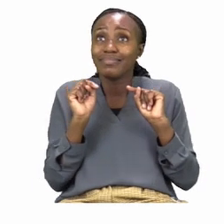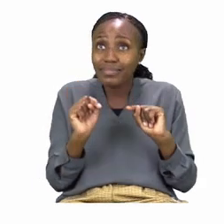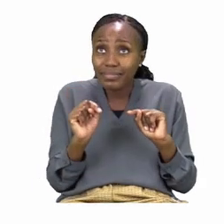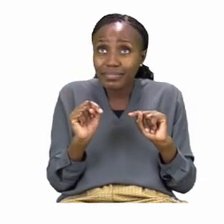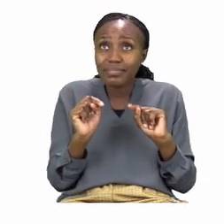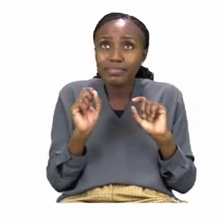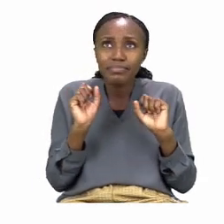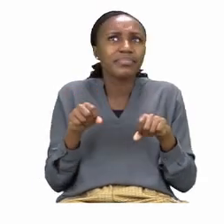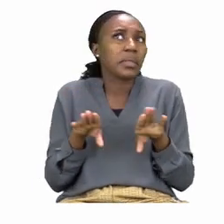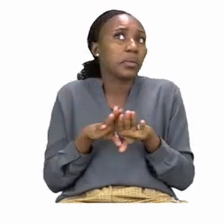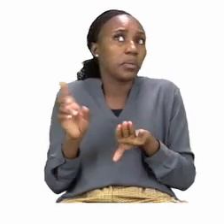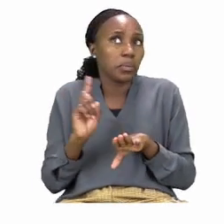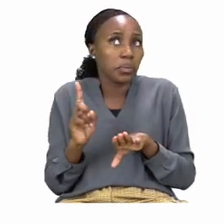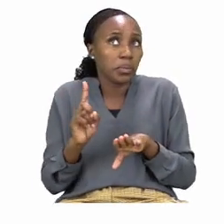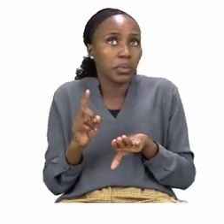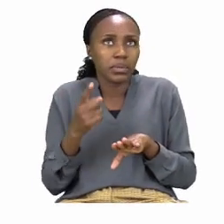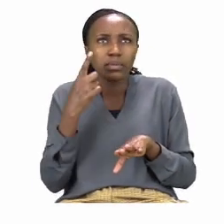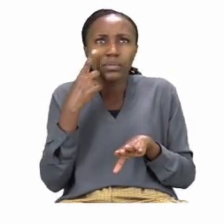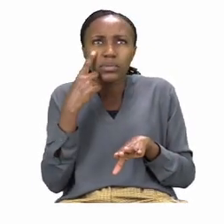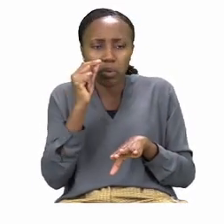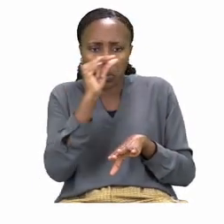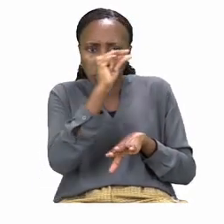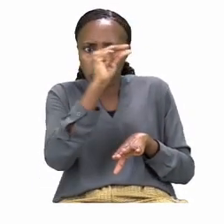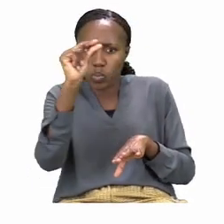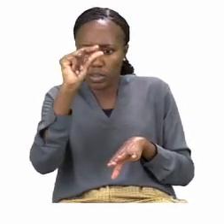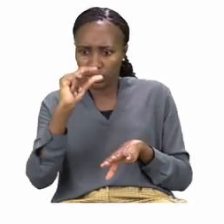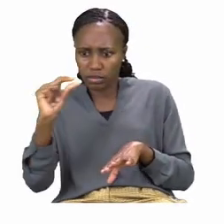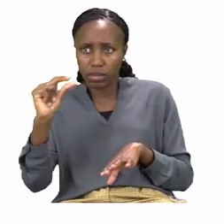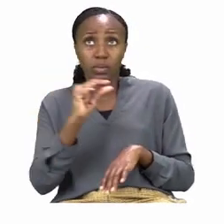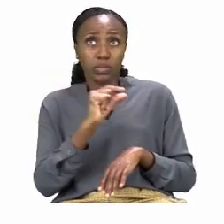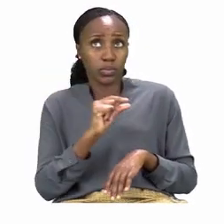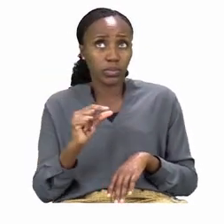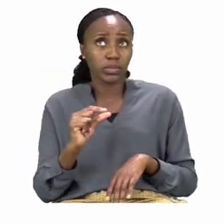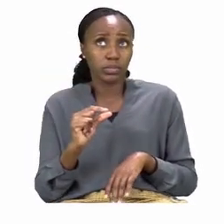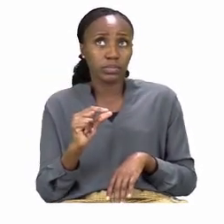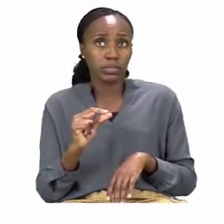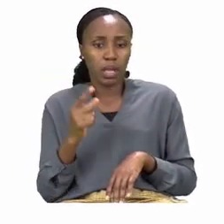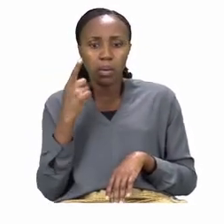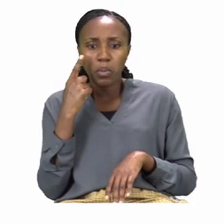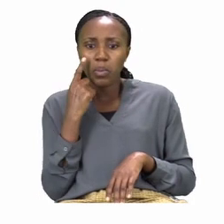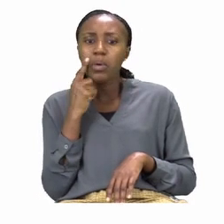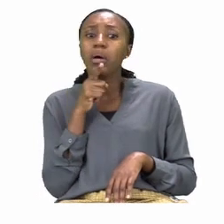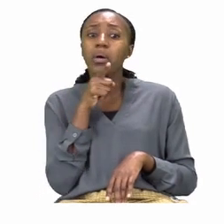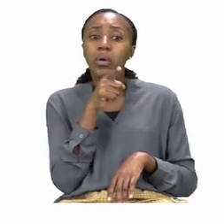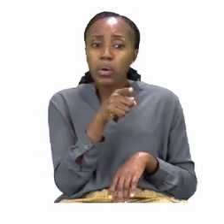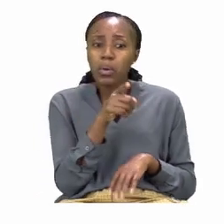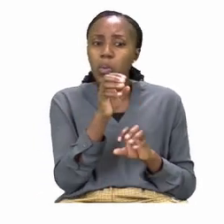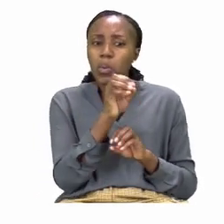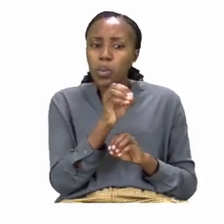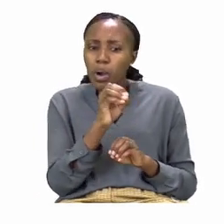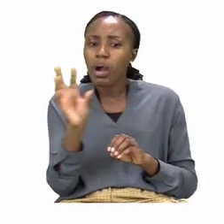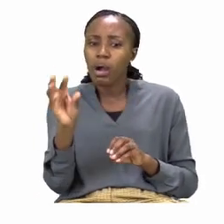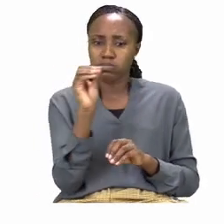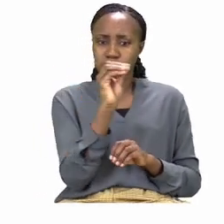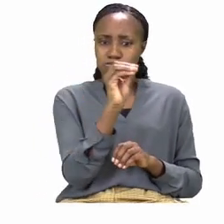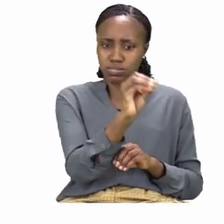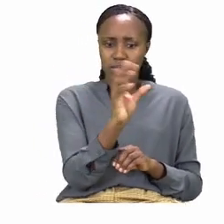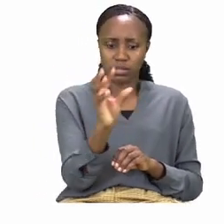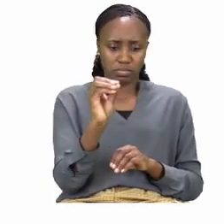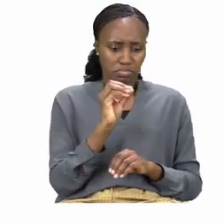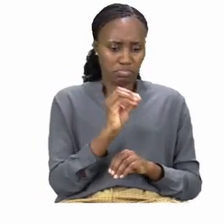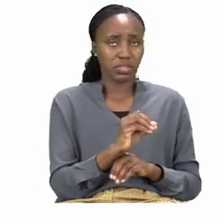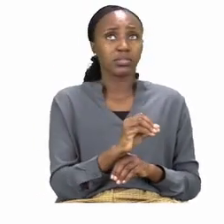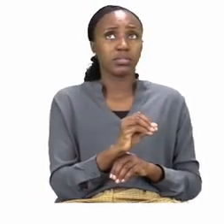ahead and look at the vocabulary words, and then you have to look at which letters are